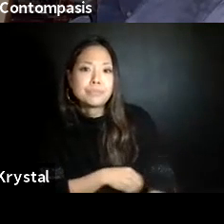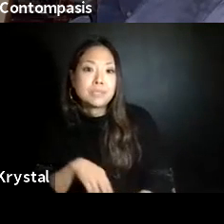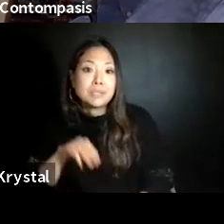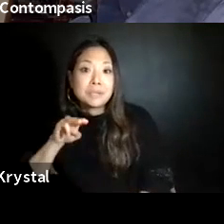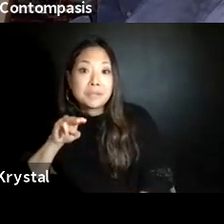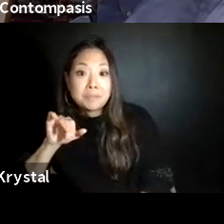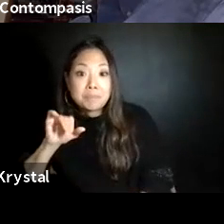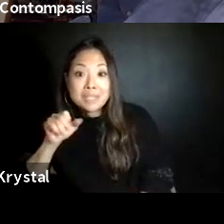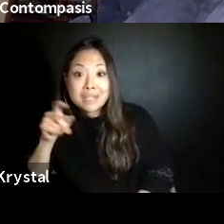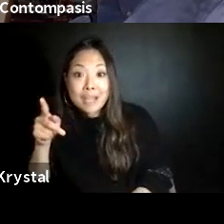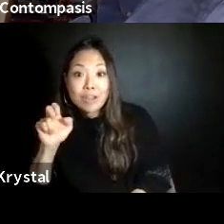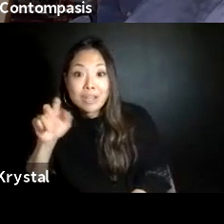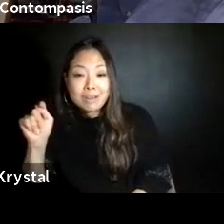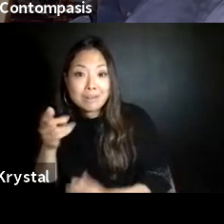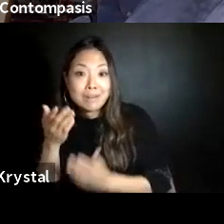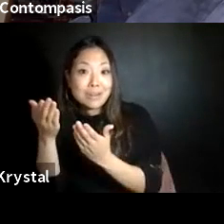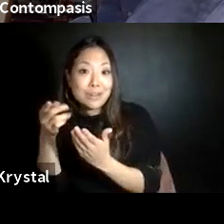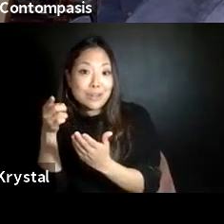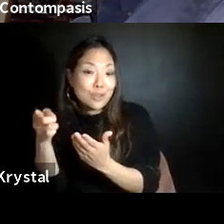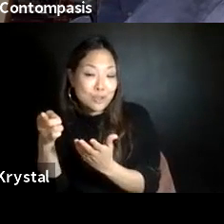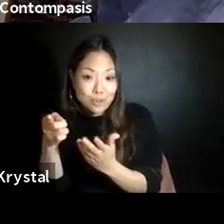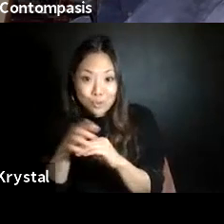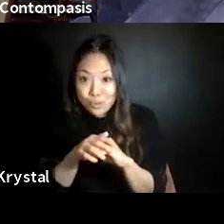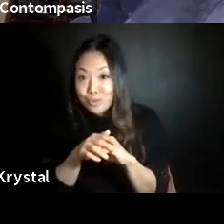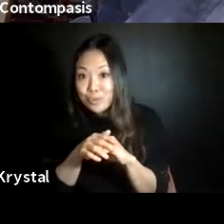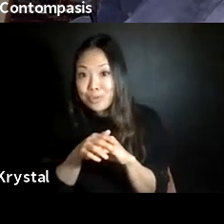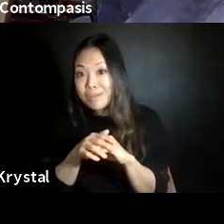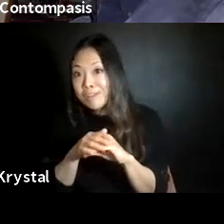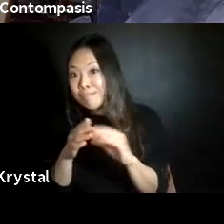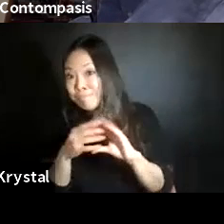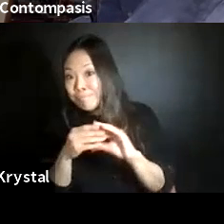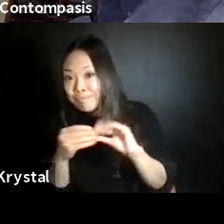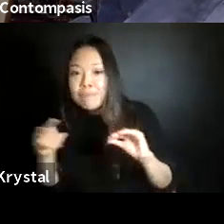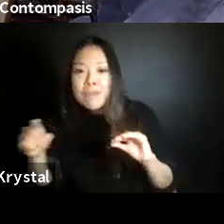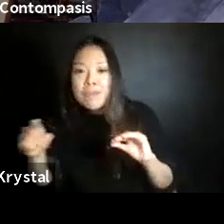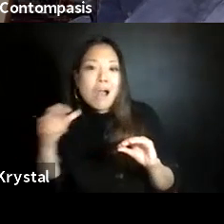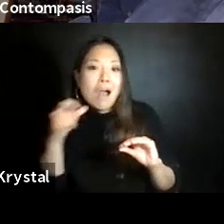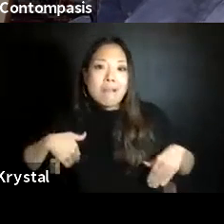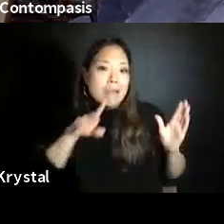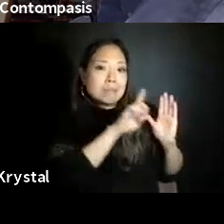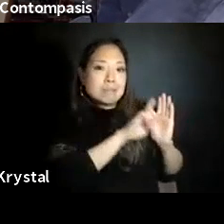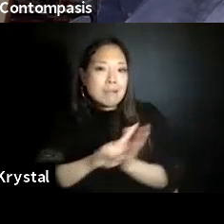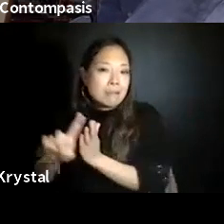table. I haven't studied other districts. I'm just most familiar with and